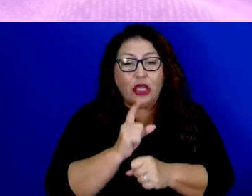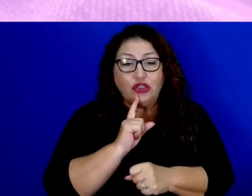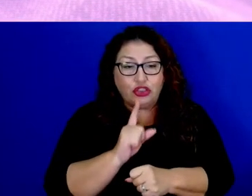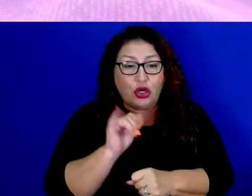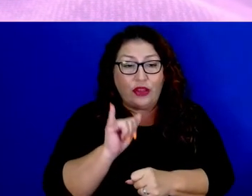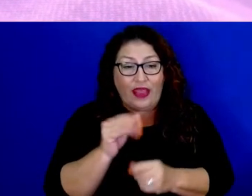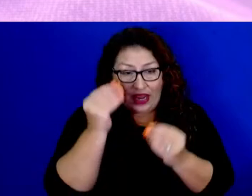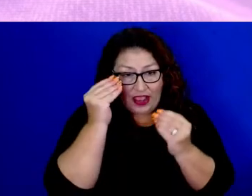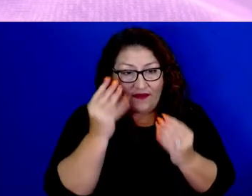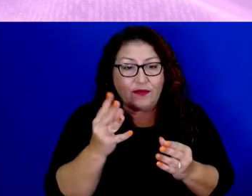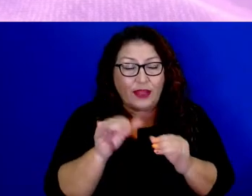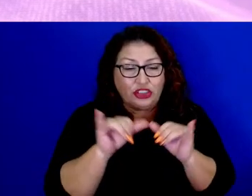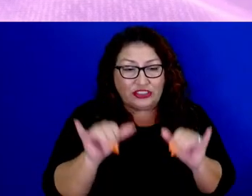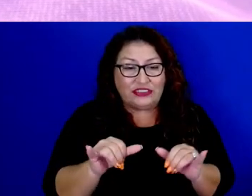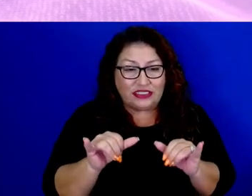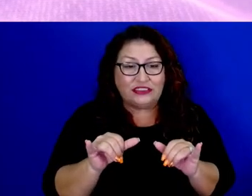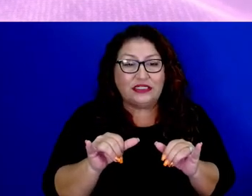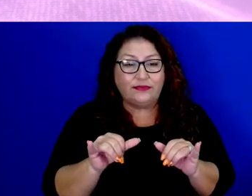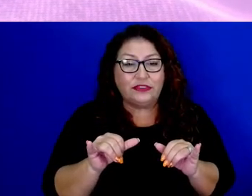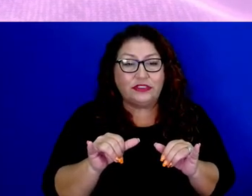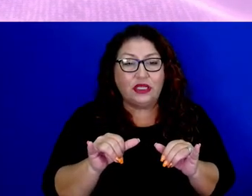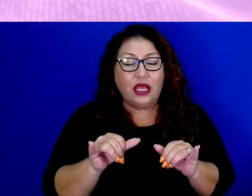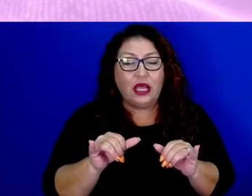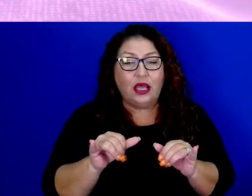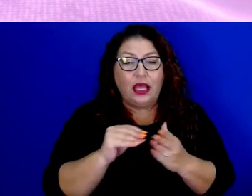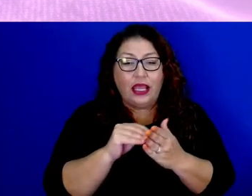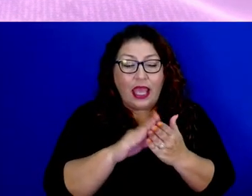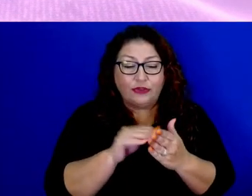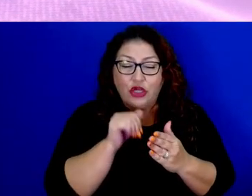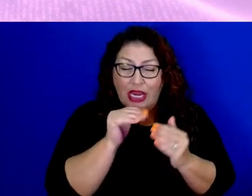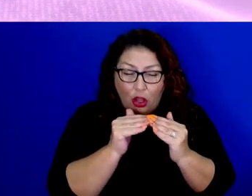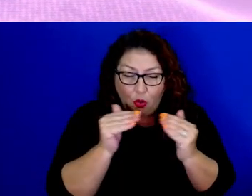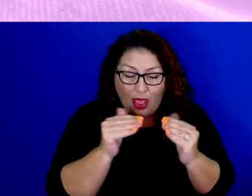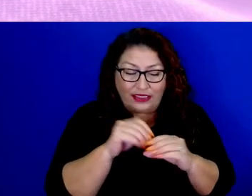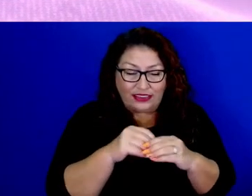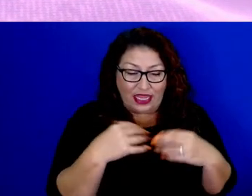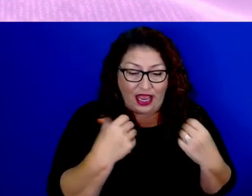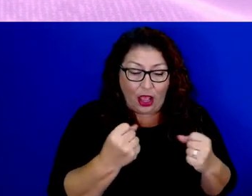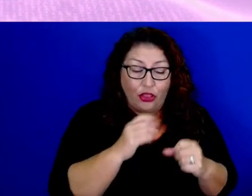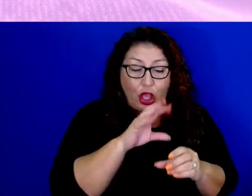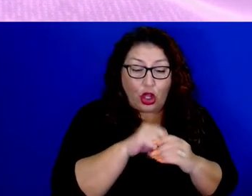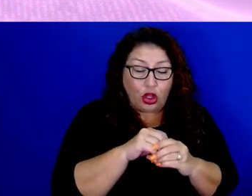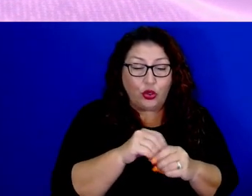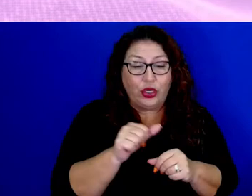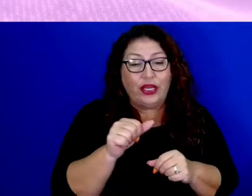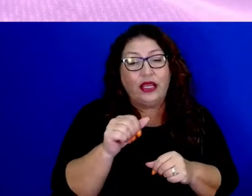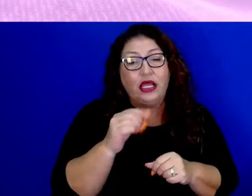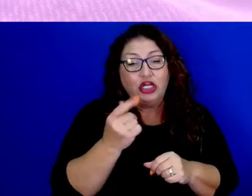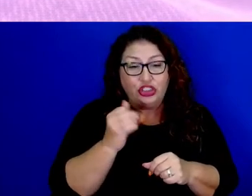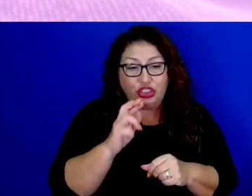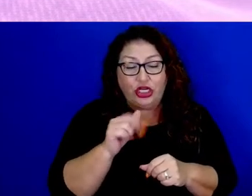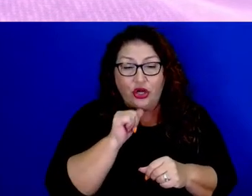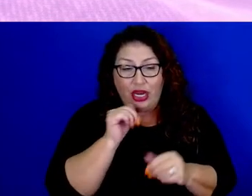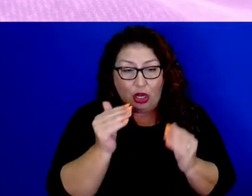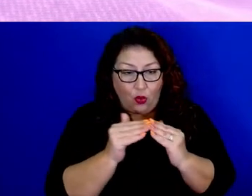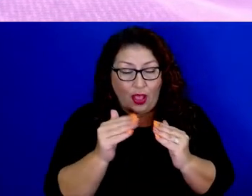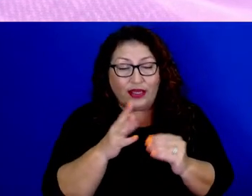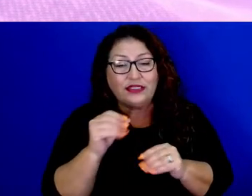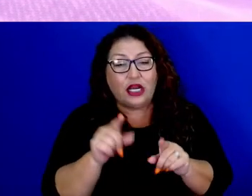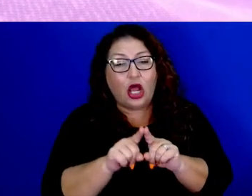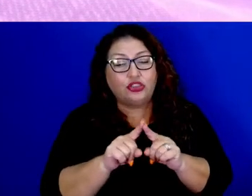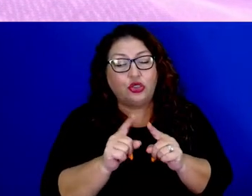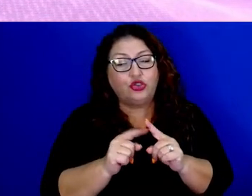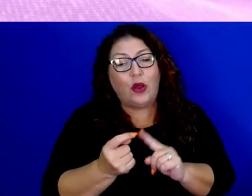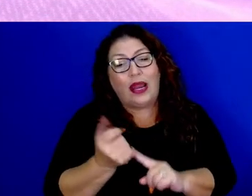systems capture inequalities in health, including gender inequalities, and also to eliminate the gender